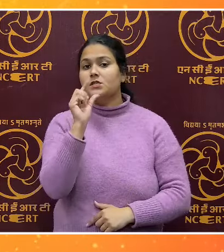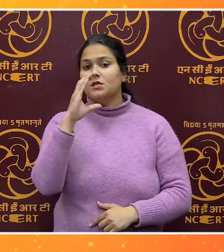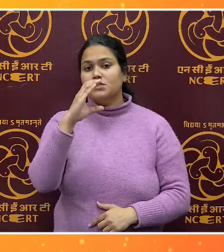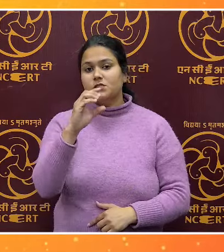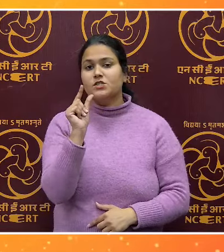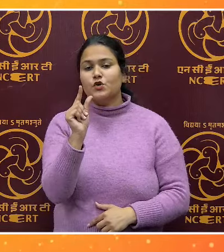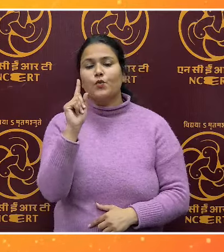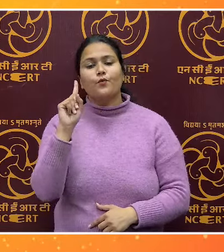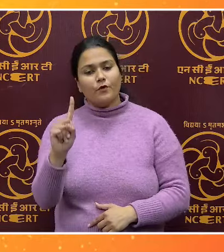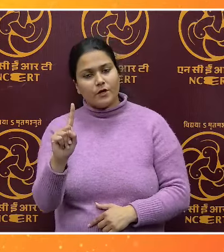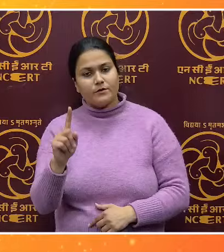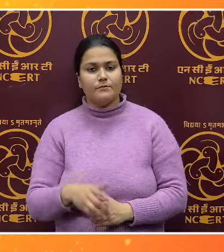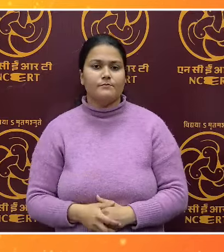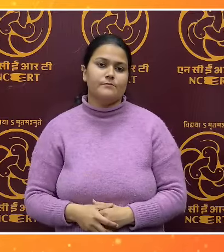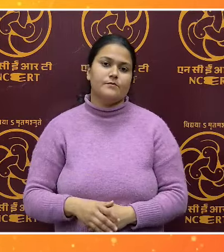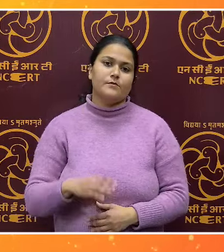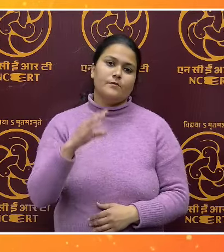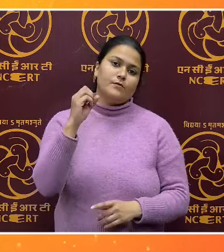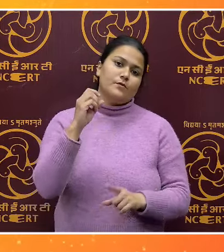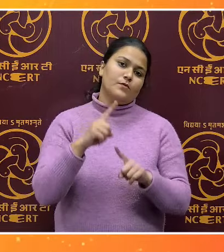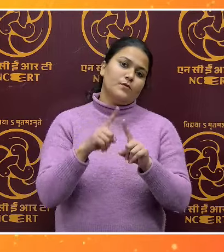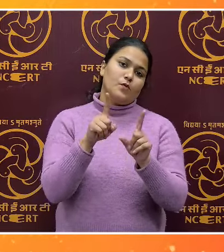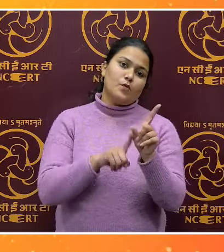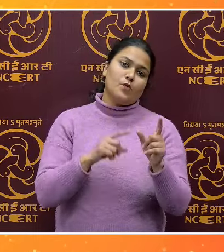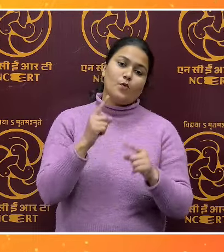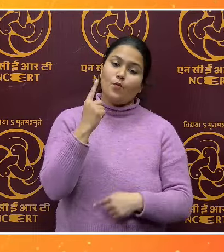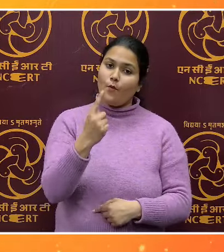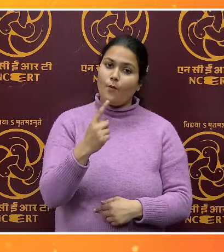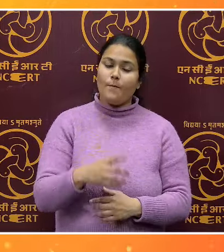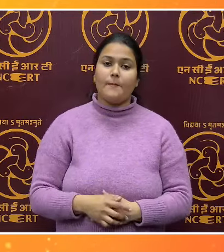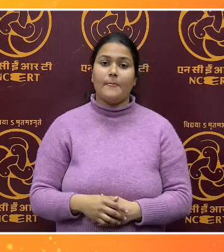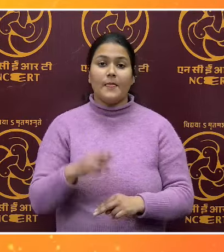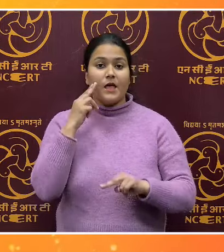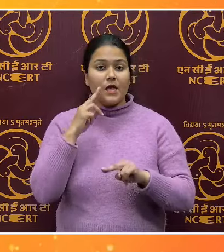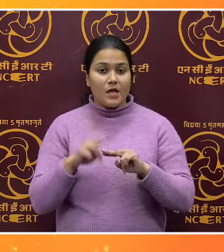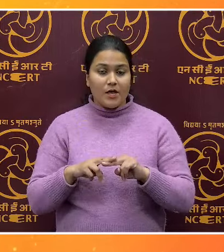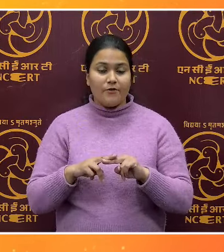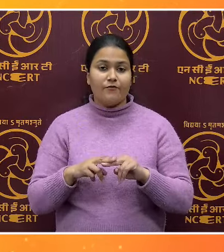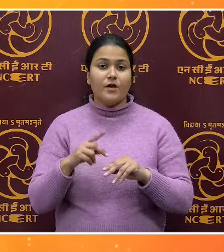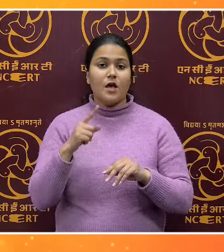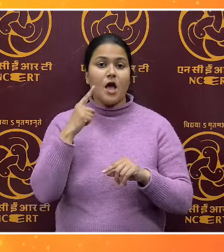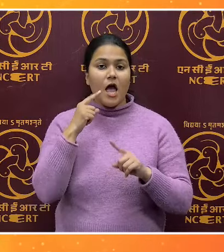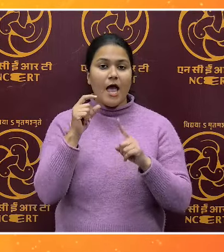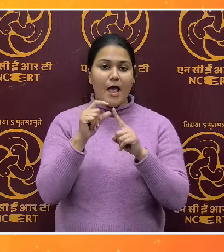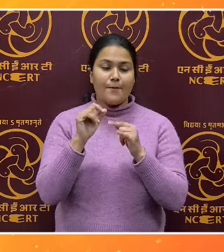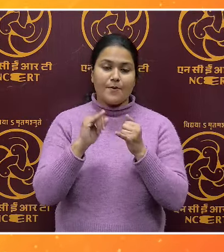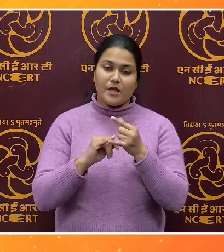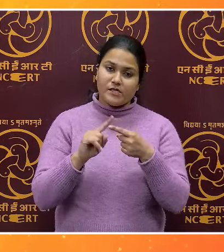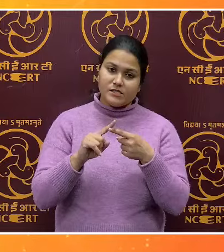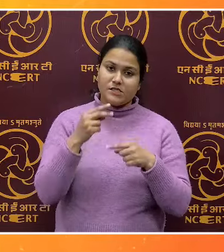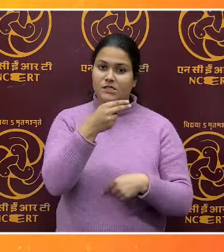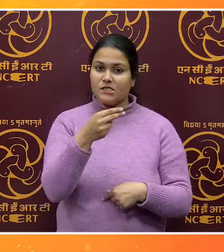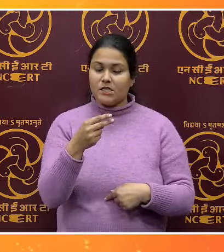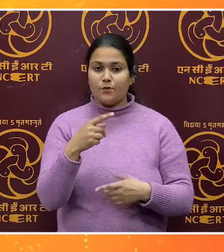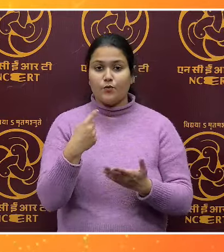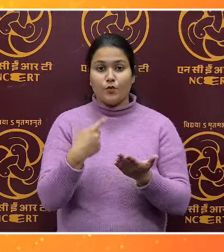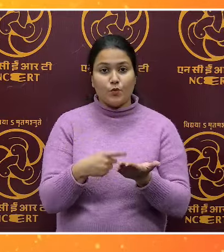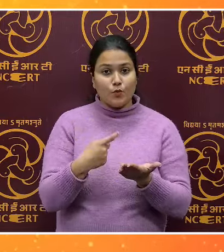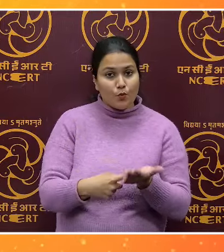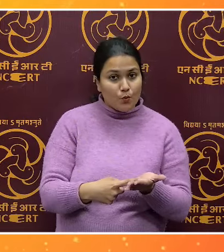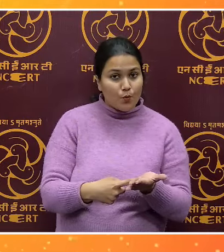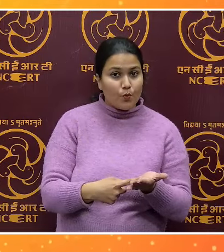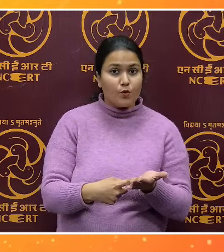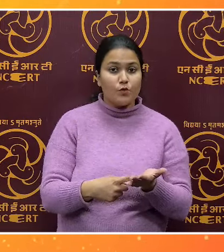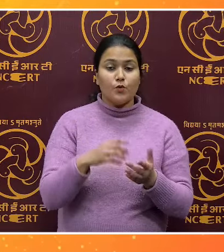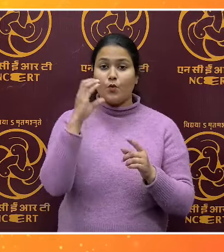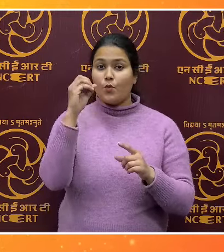generally oxidation number. When we are going to give IUPAC name to the coordination complex, then there is a rule to write the